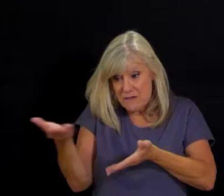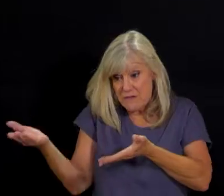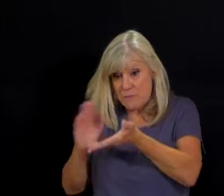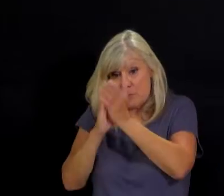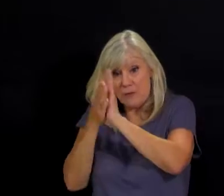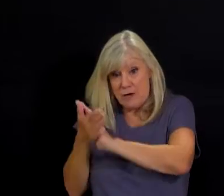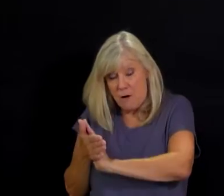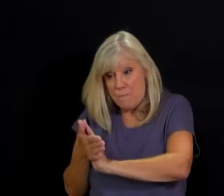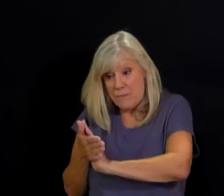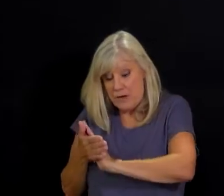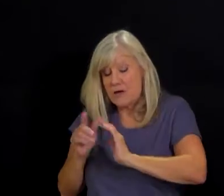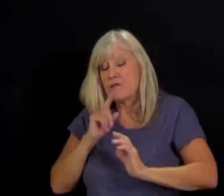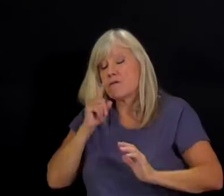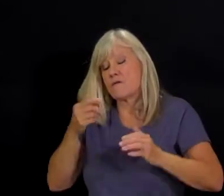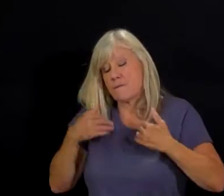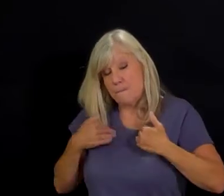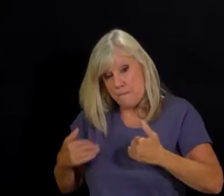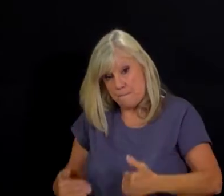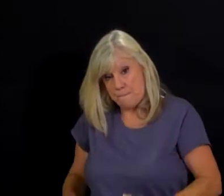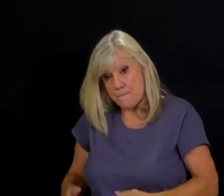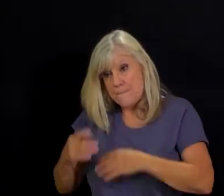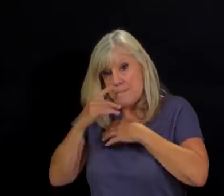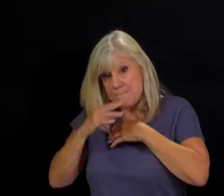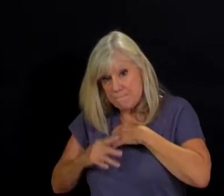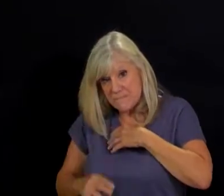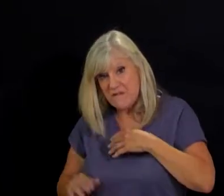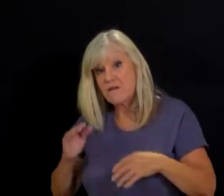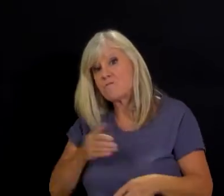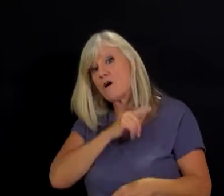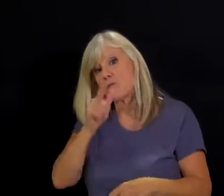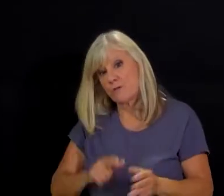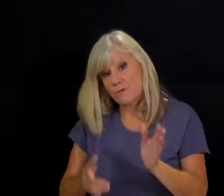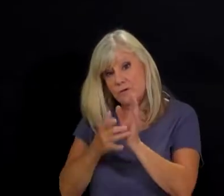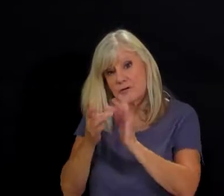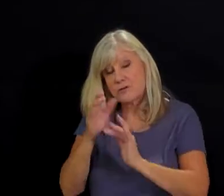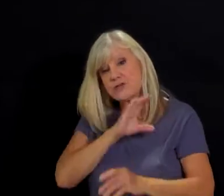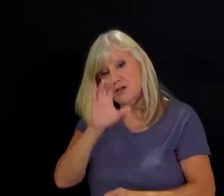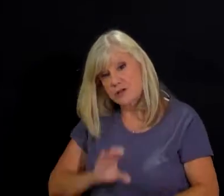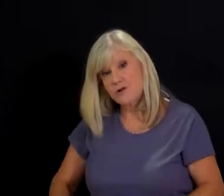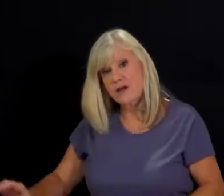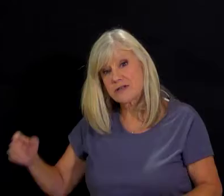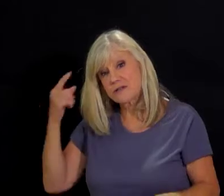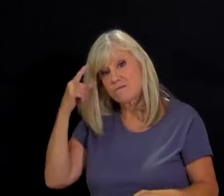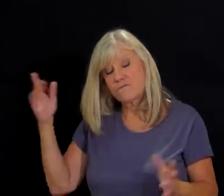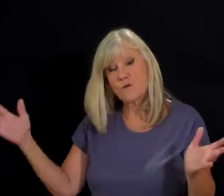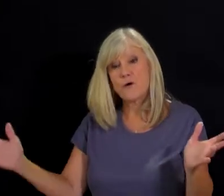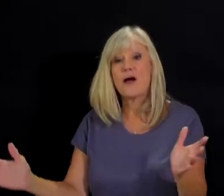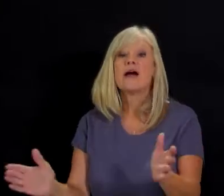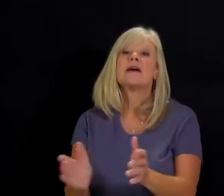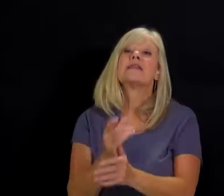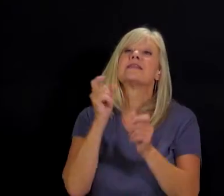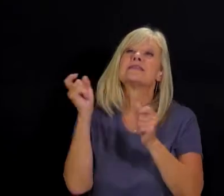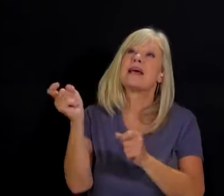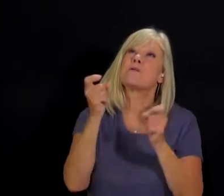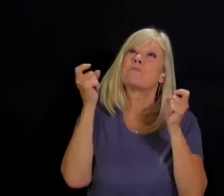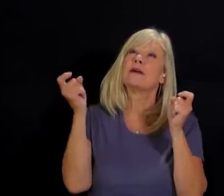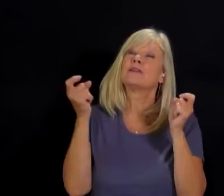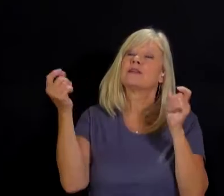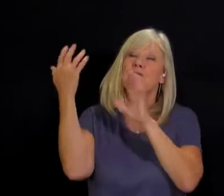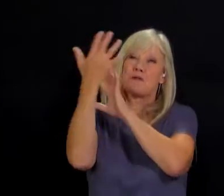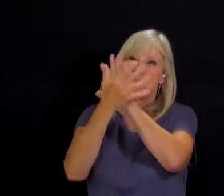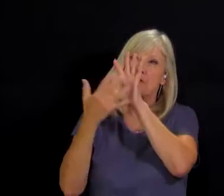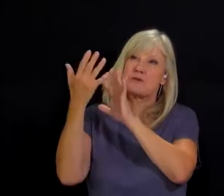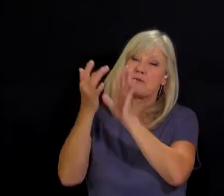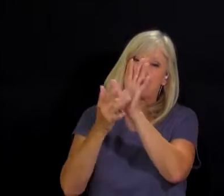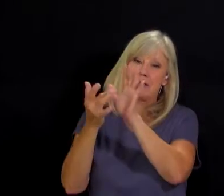become the body and blood of our Lord Jesus Christ for the celebration of this great mystery which he himself